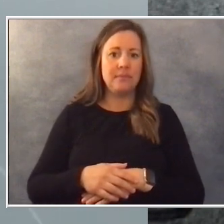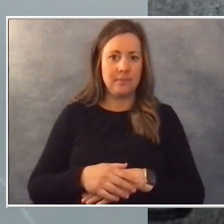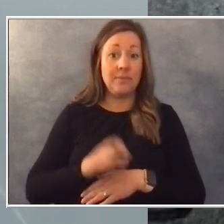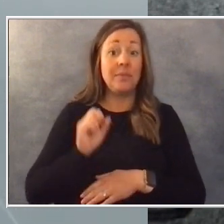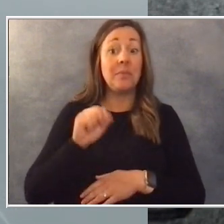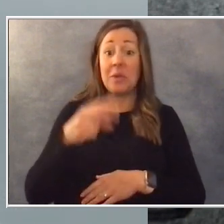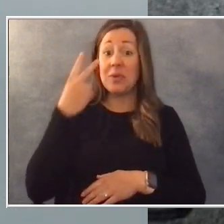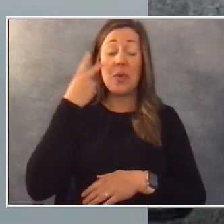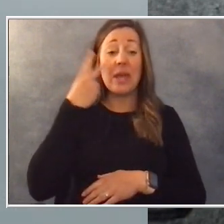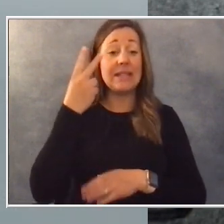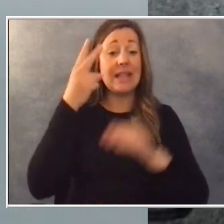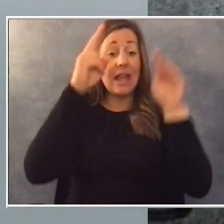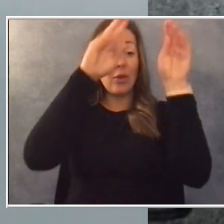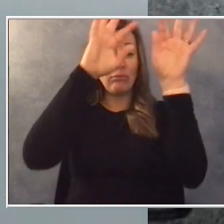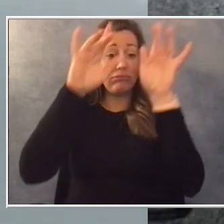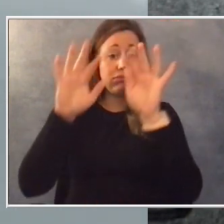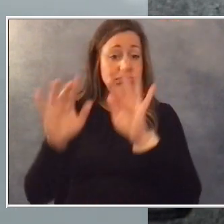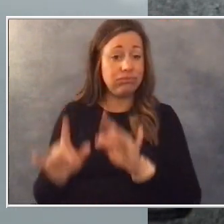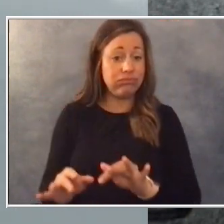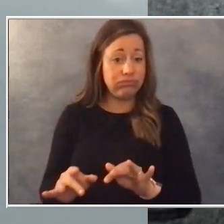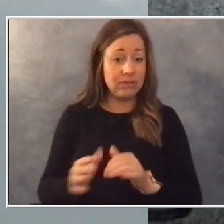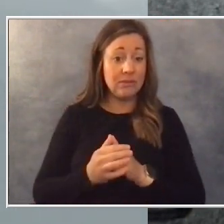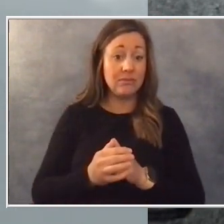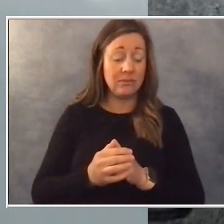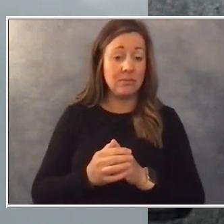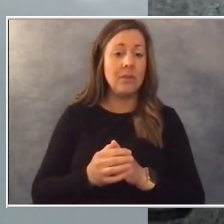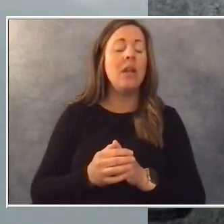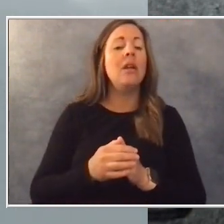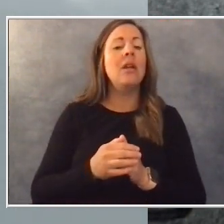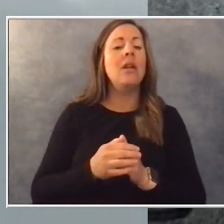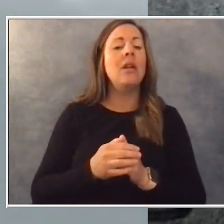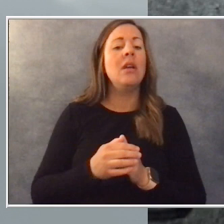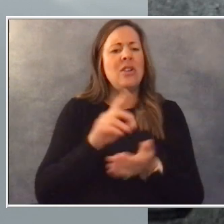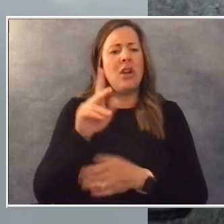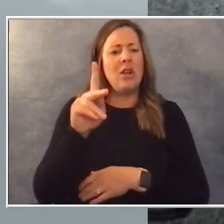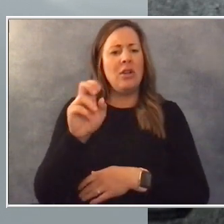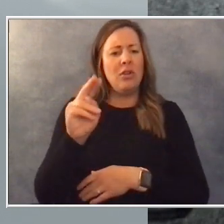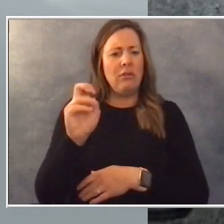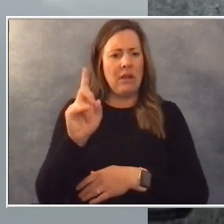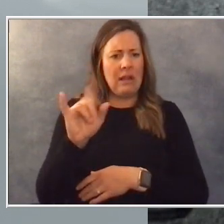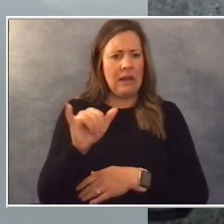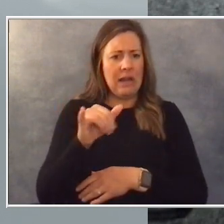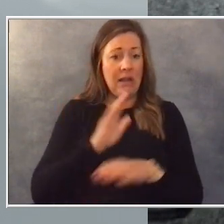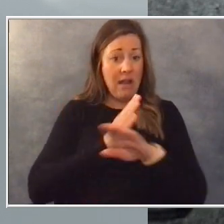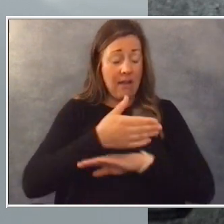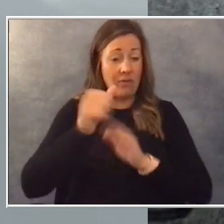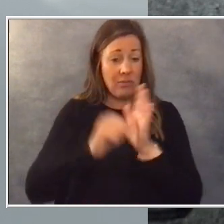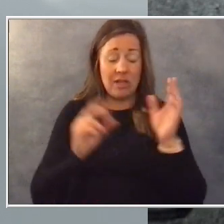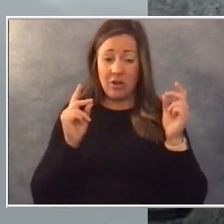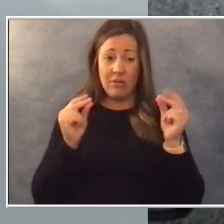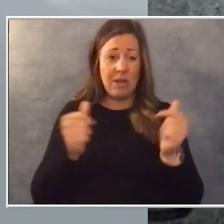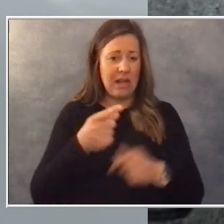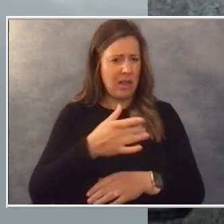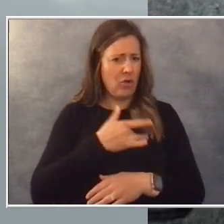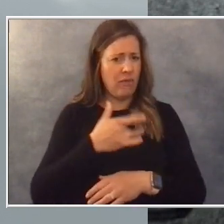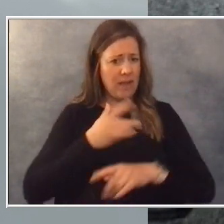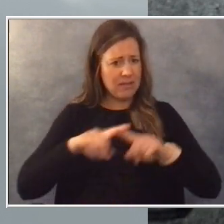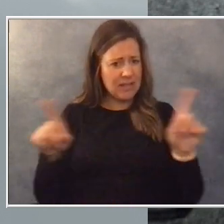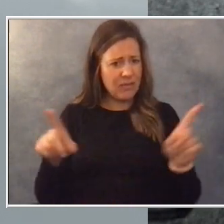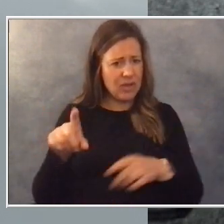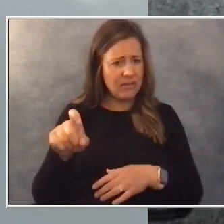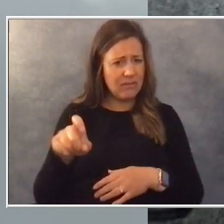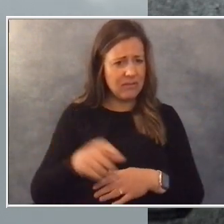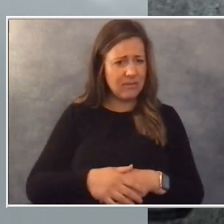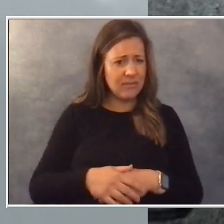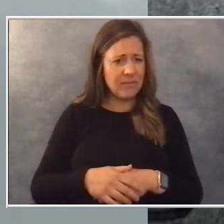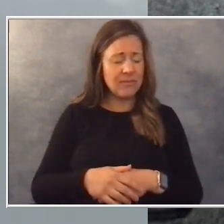is back. Dr. Kennedy, could you feel the difference after the procedure right away? What's it feel like? I don't